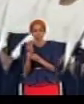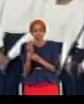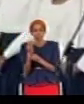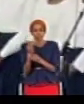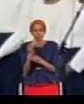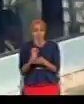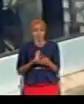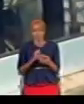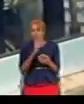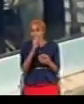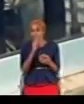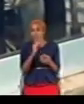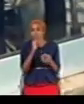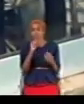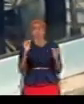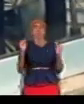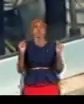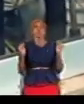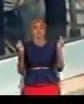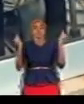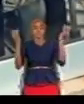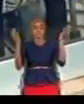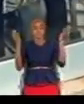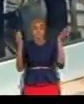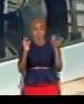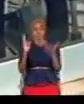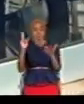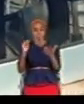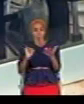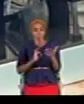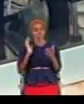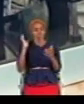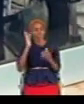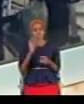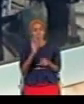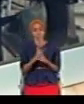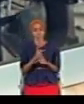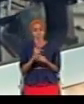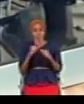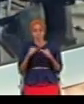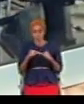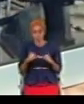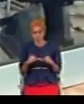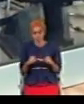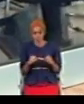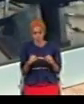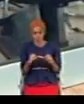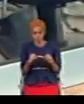No, I'm not giving up. No, I'll keep going on.